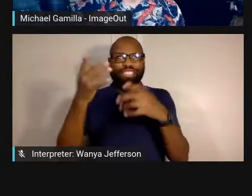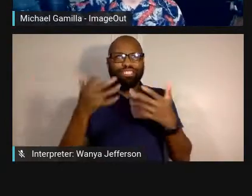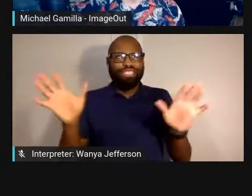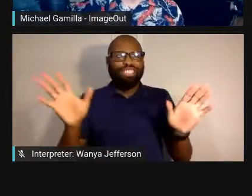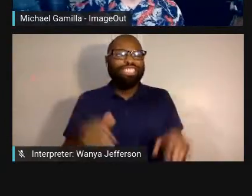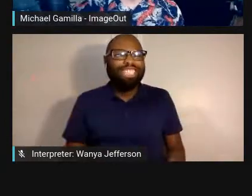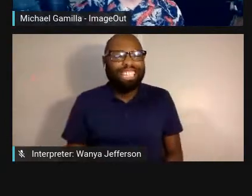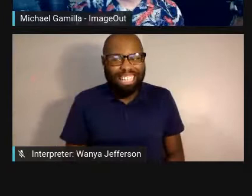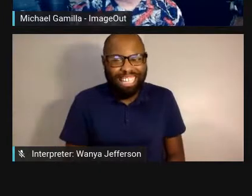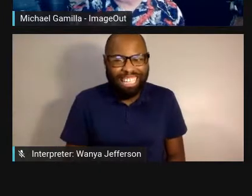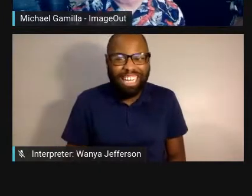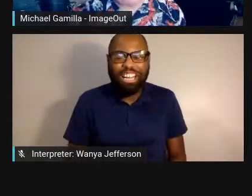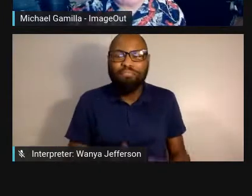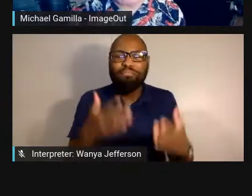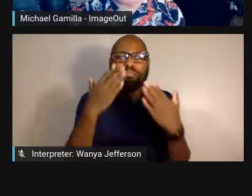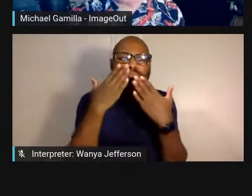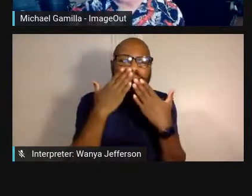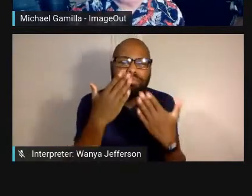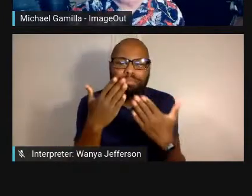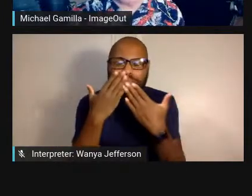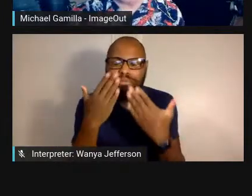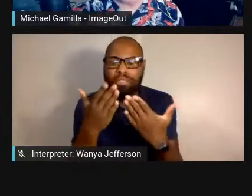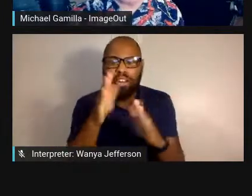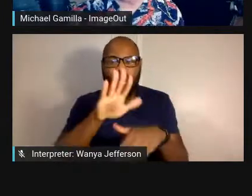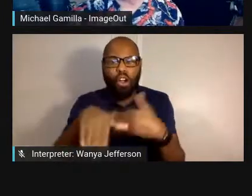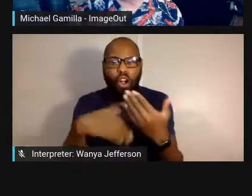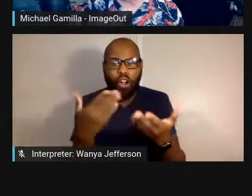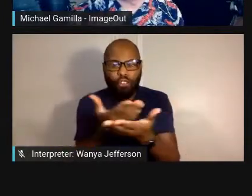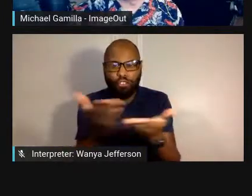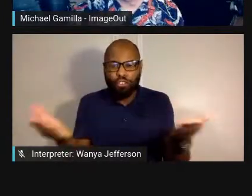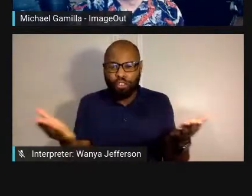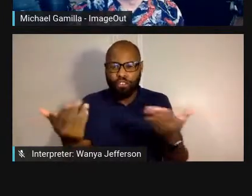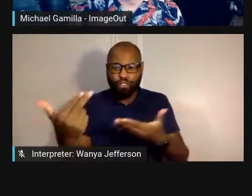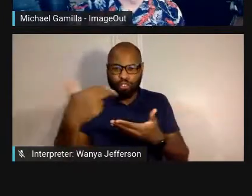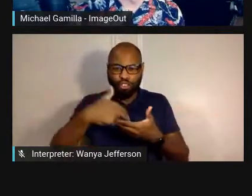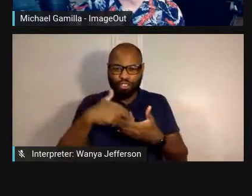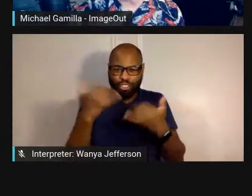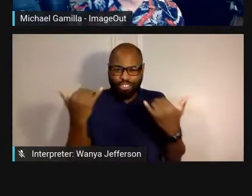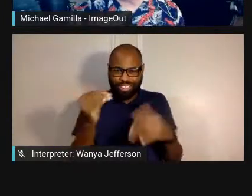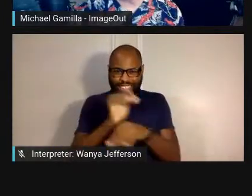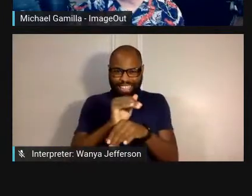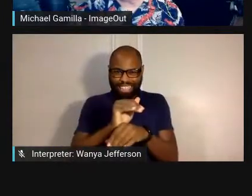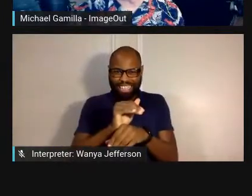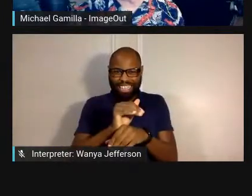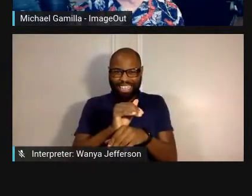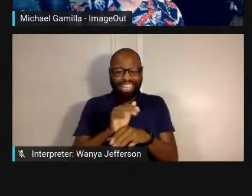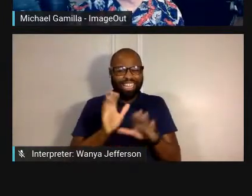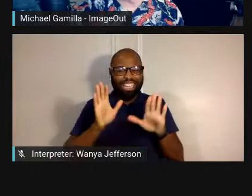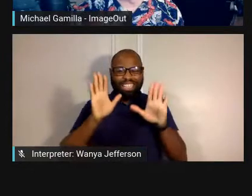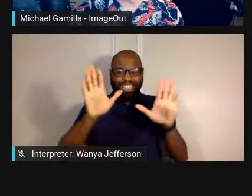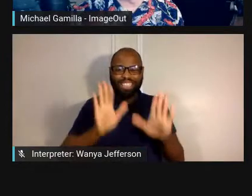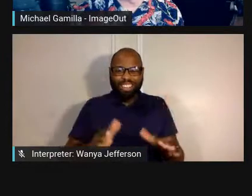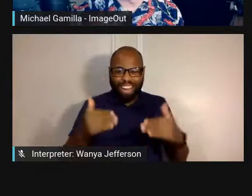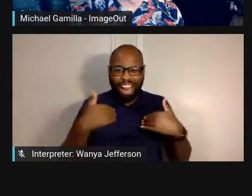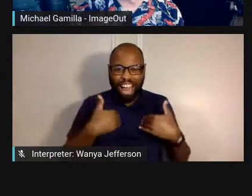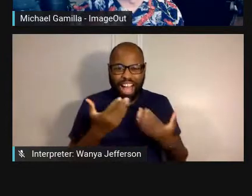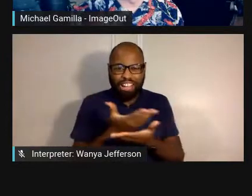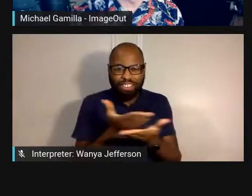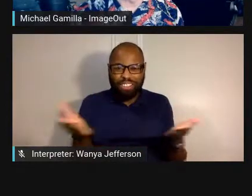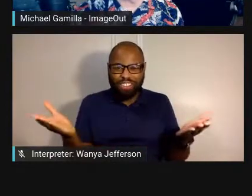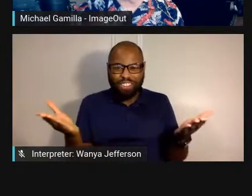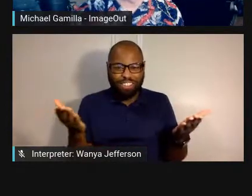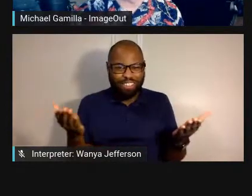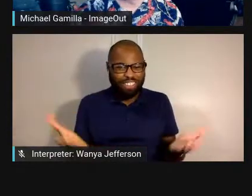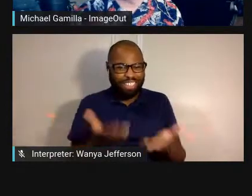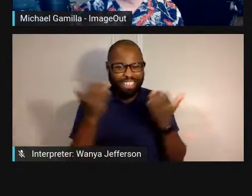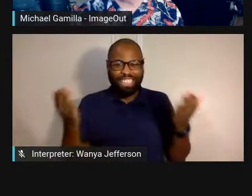anyway, thank you guys for being with us tonight. And this is so great to have you and, you know,